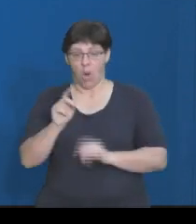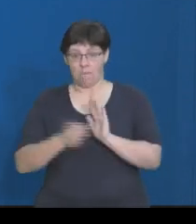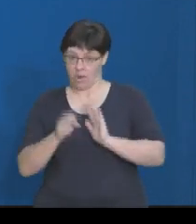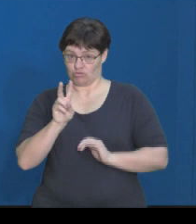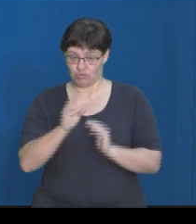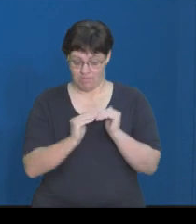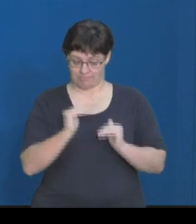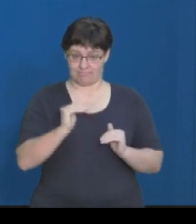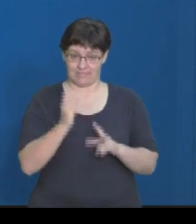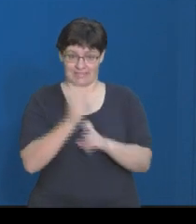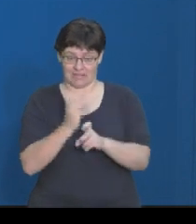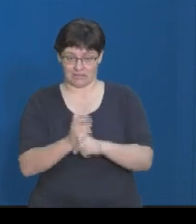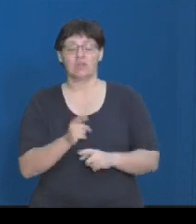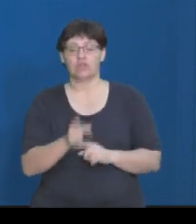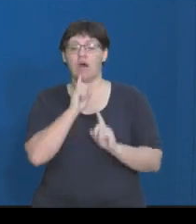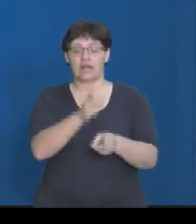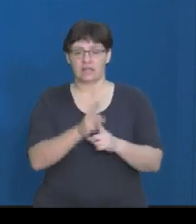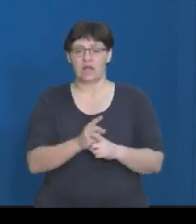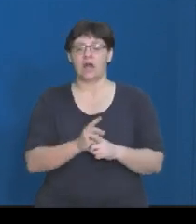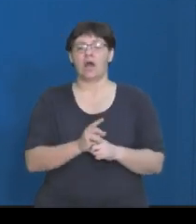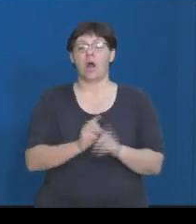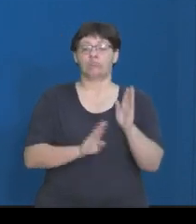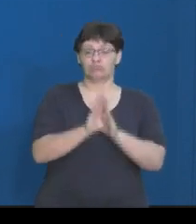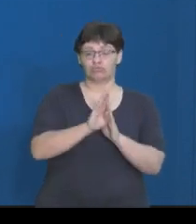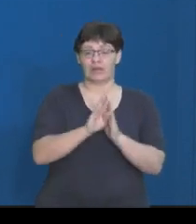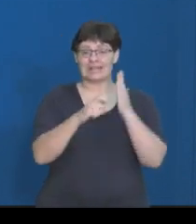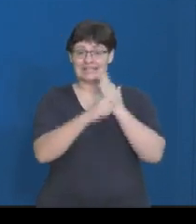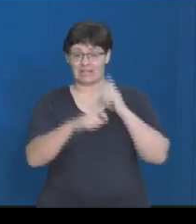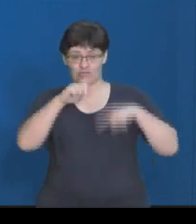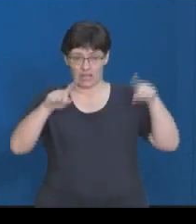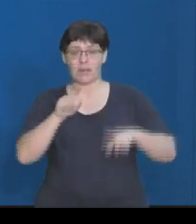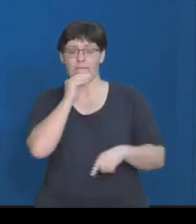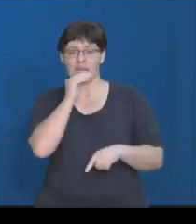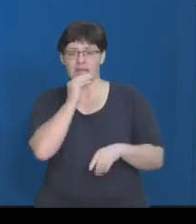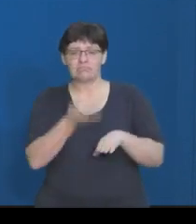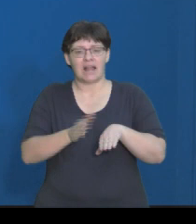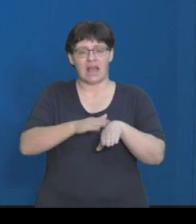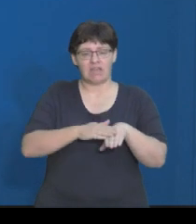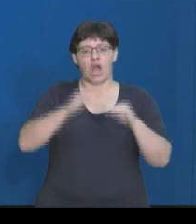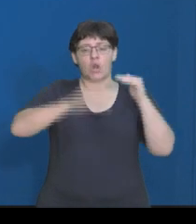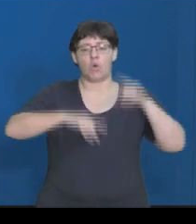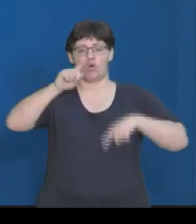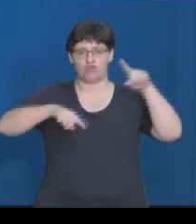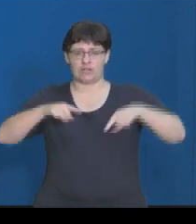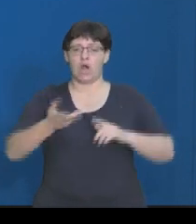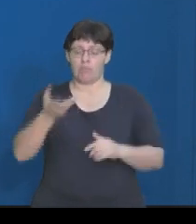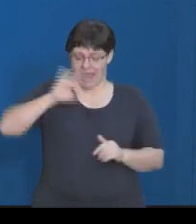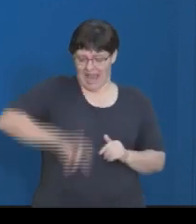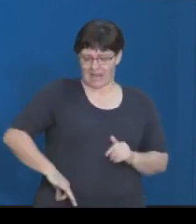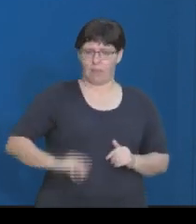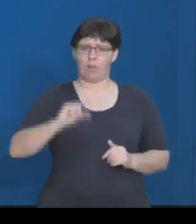right? The answer to this would be a progressive tax rate is a tax that levies a lower rate on low income